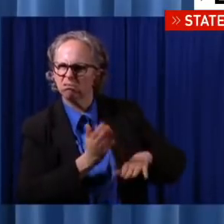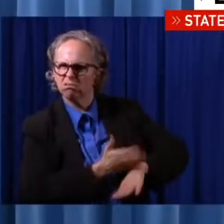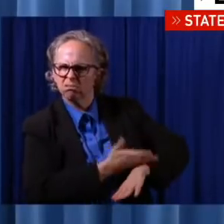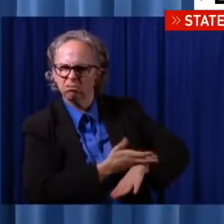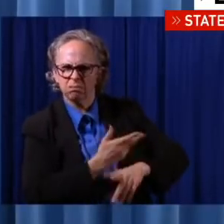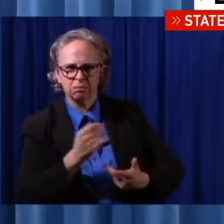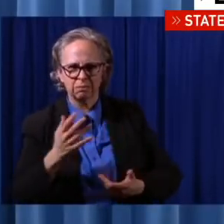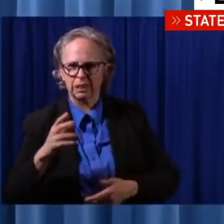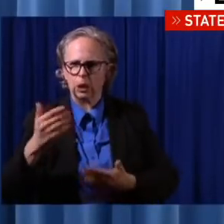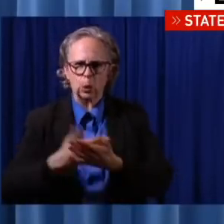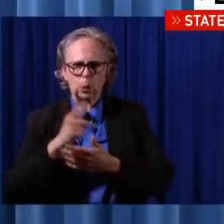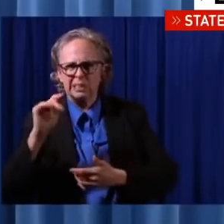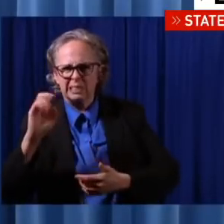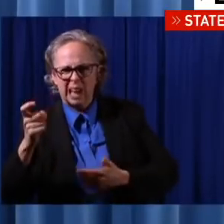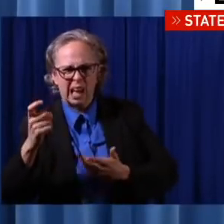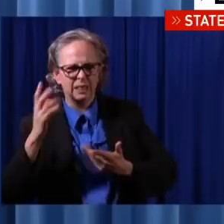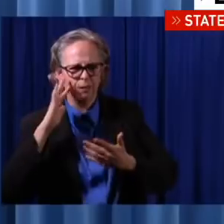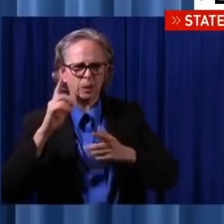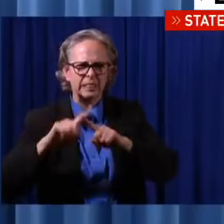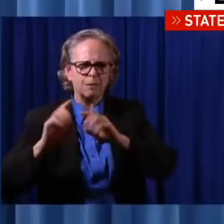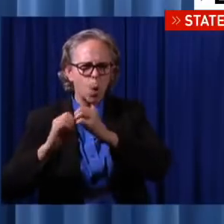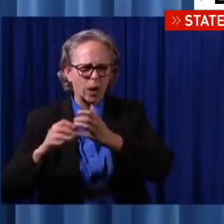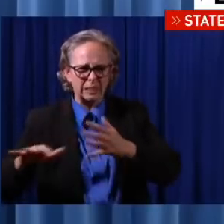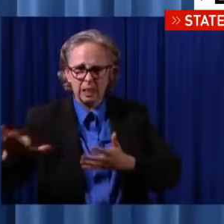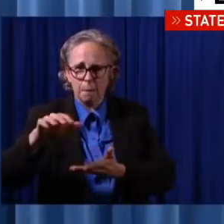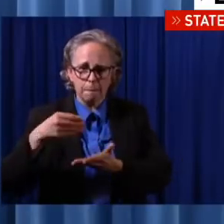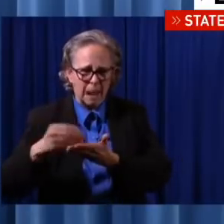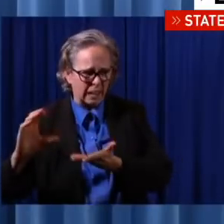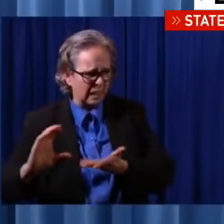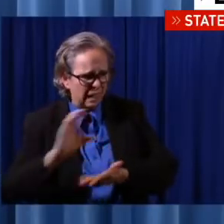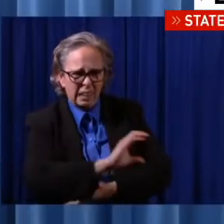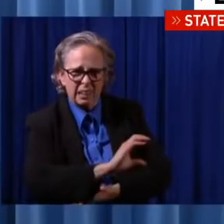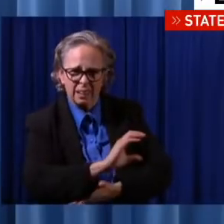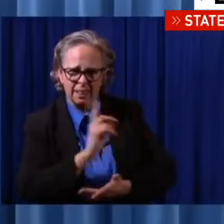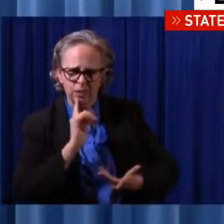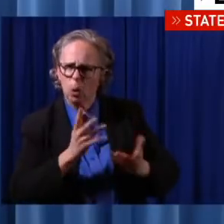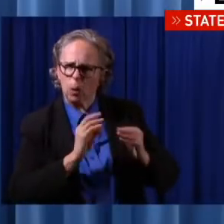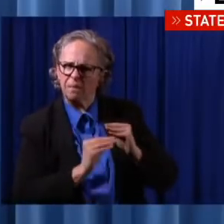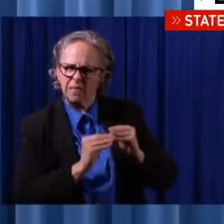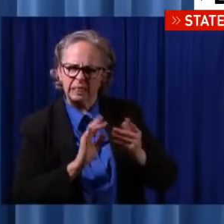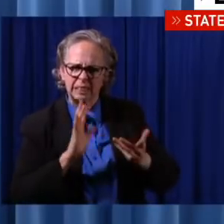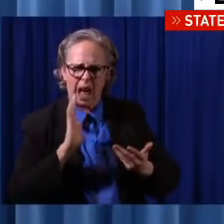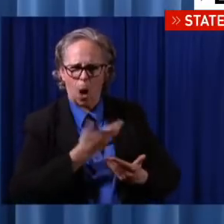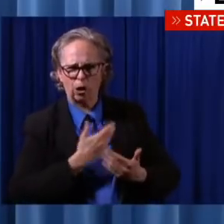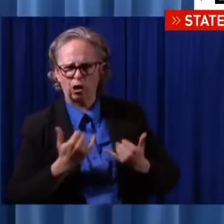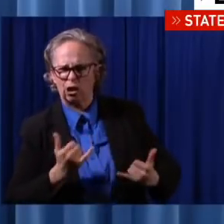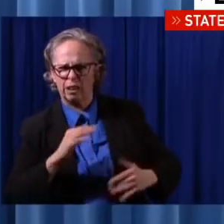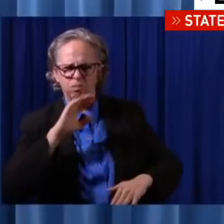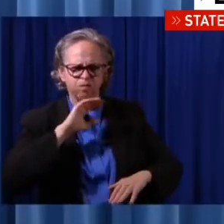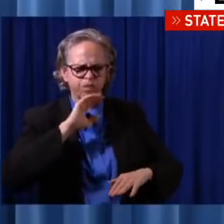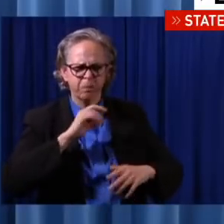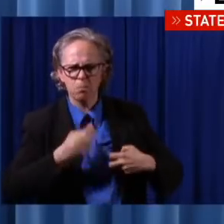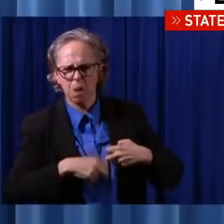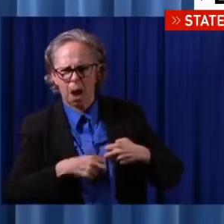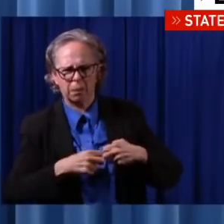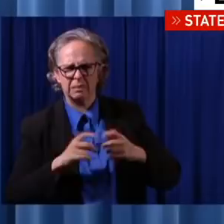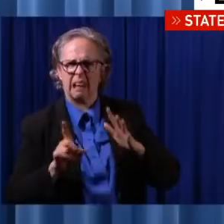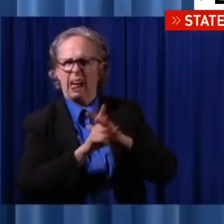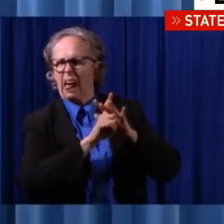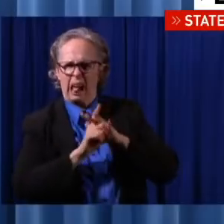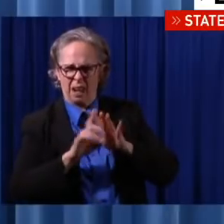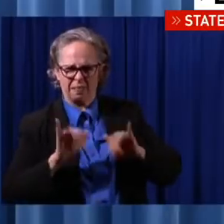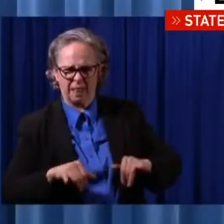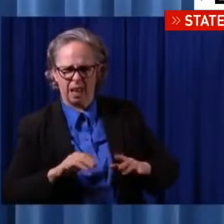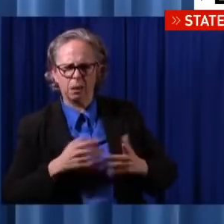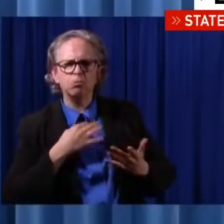for organizations to trying to band-aid some of the issues we're facing. Have we been overtaxed when